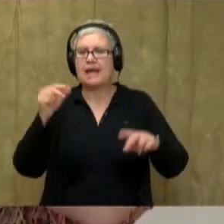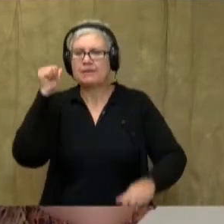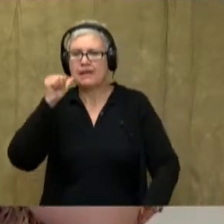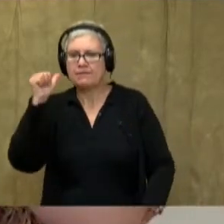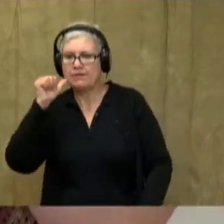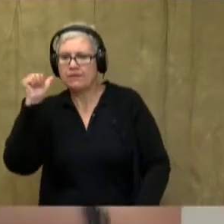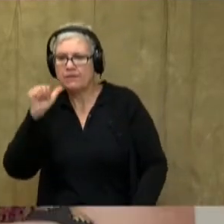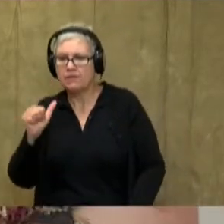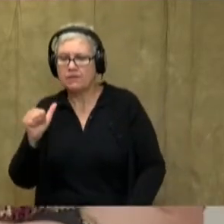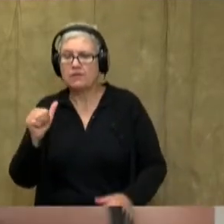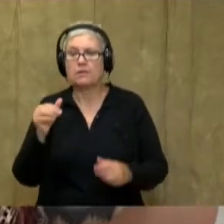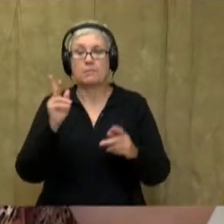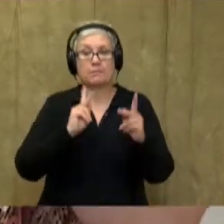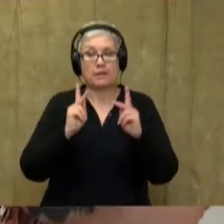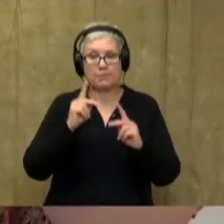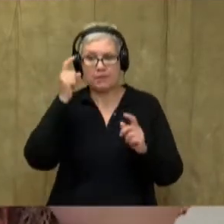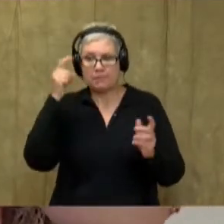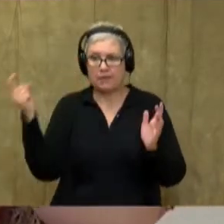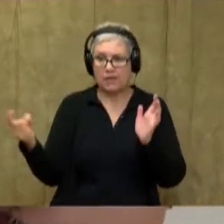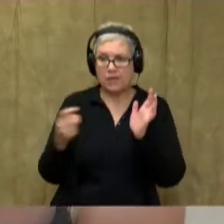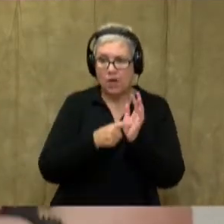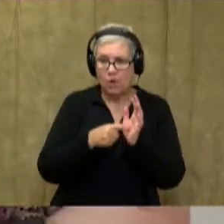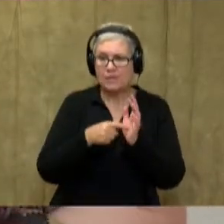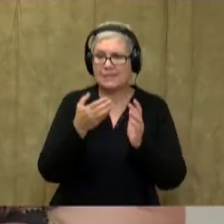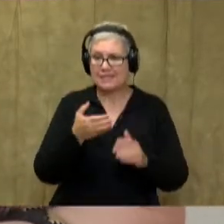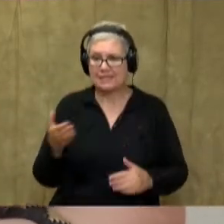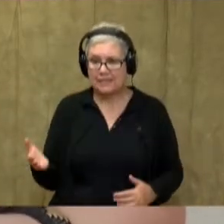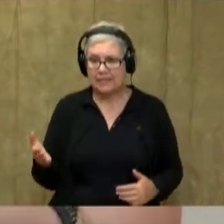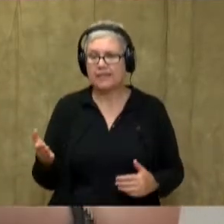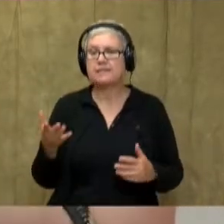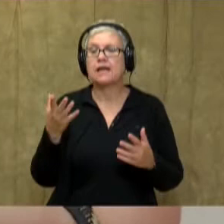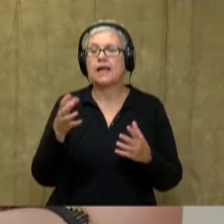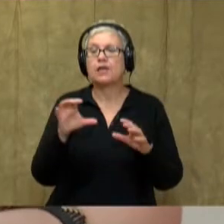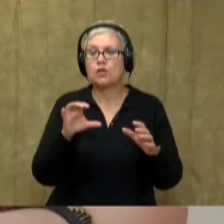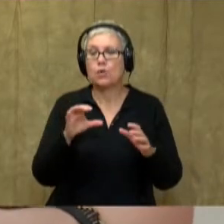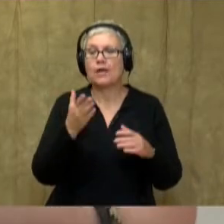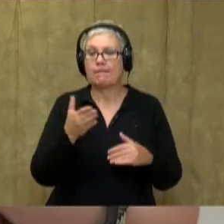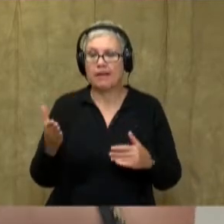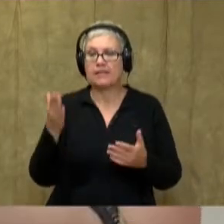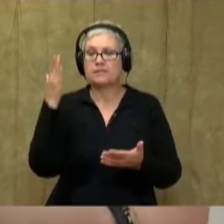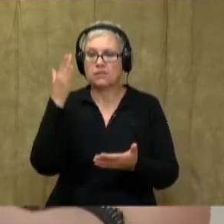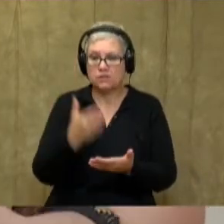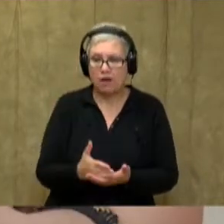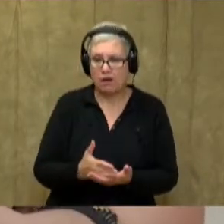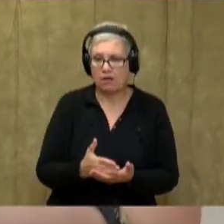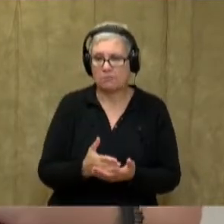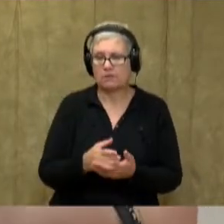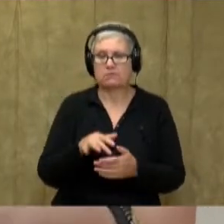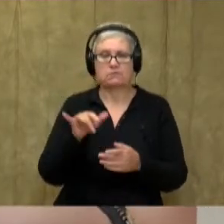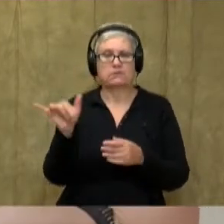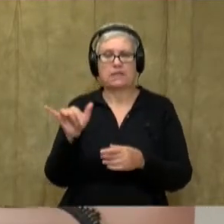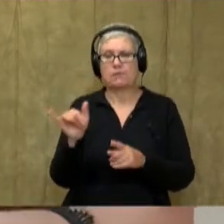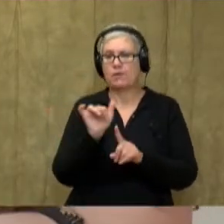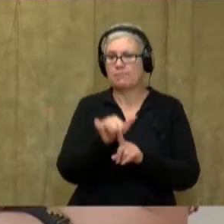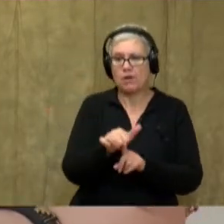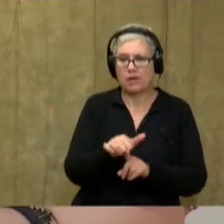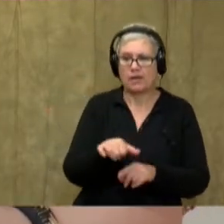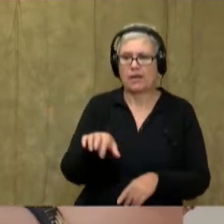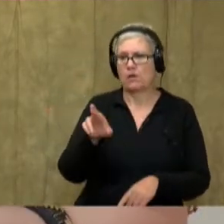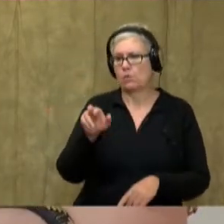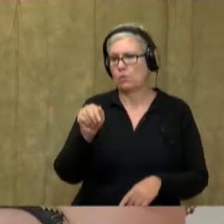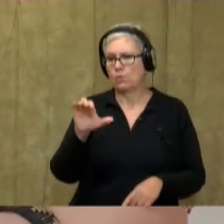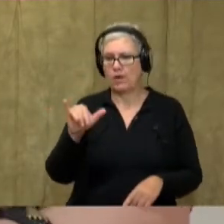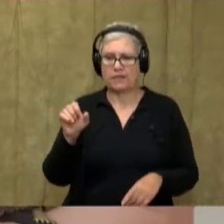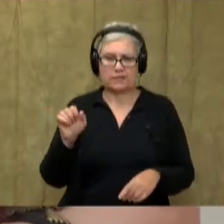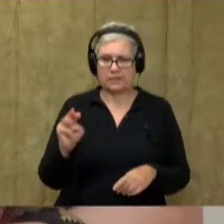need to be taking more note of it and need to do something to stop it. Same with racism, same with bullying, topics like that. So